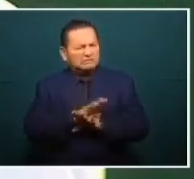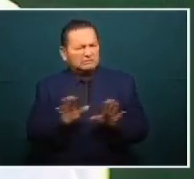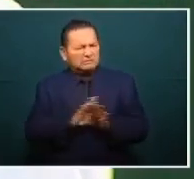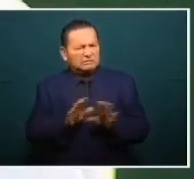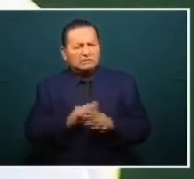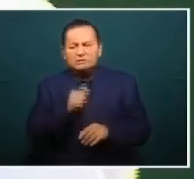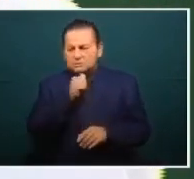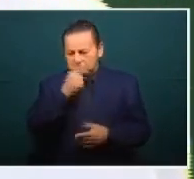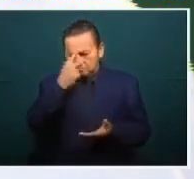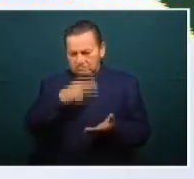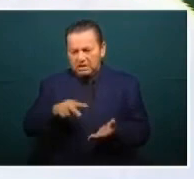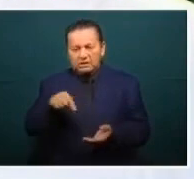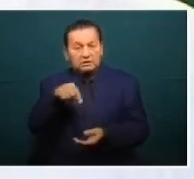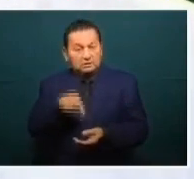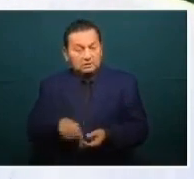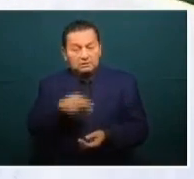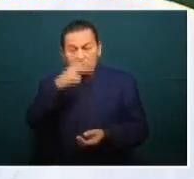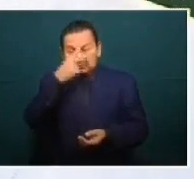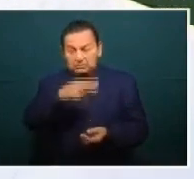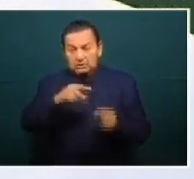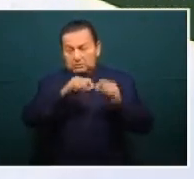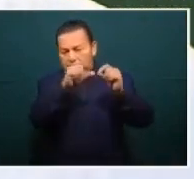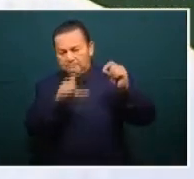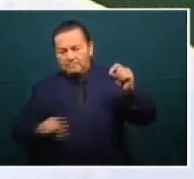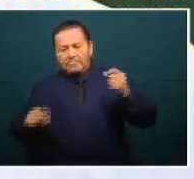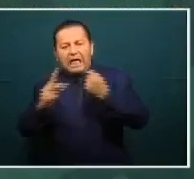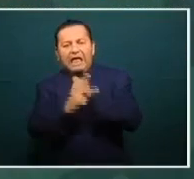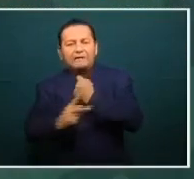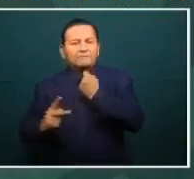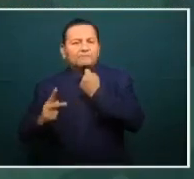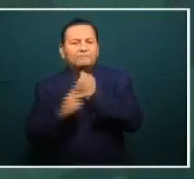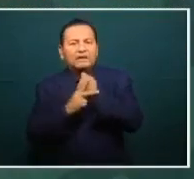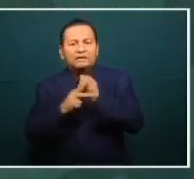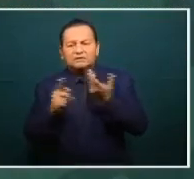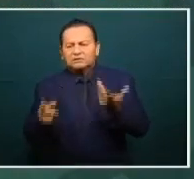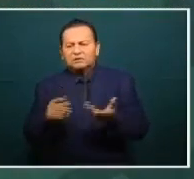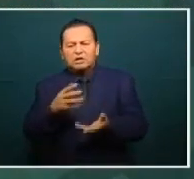strength, so there won't be fear, uncertainty.